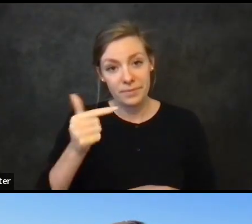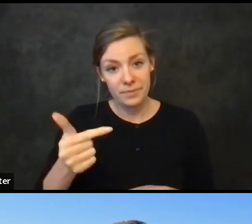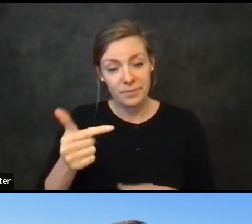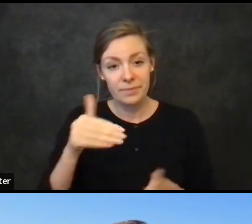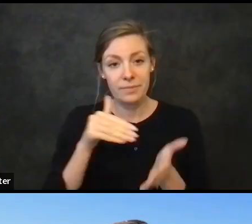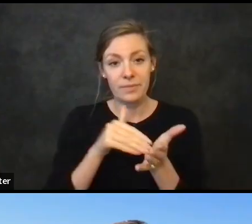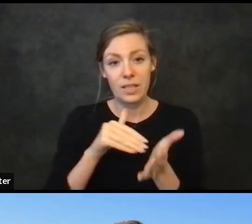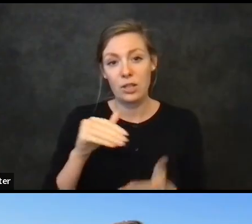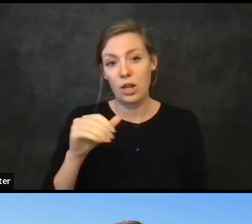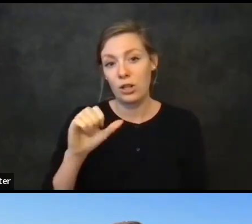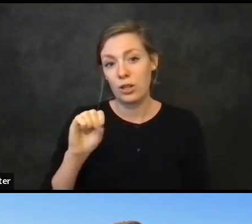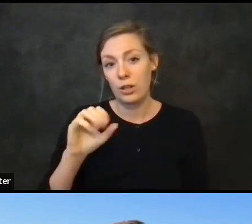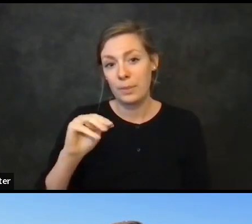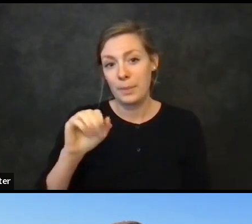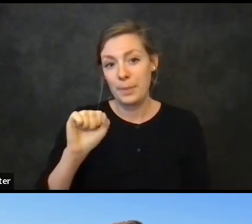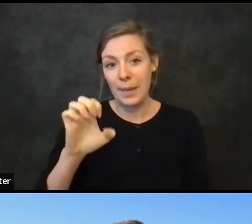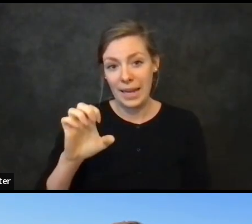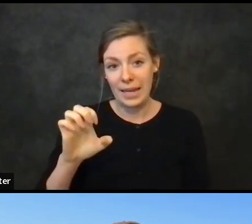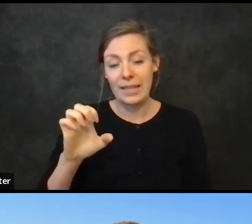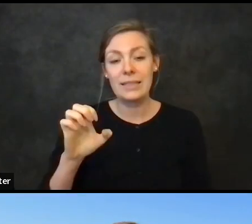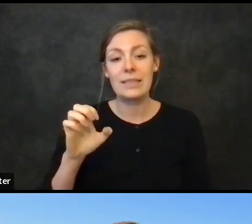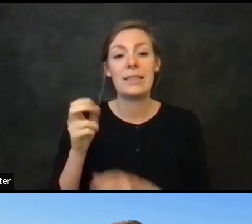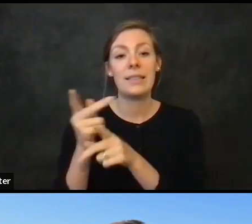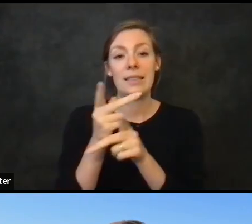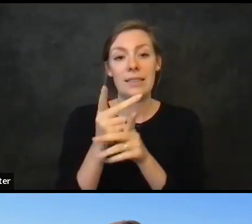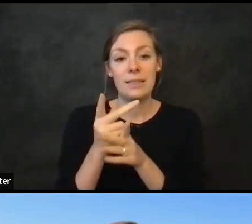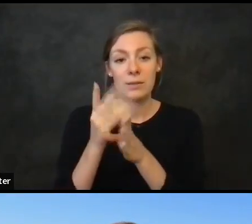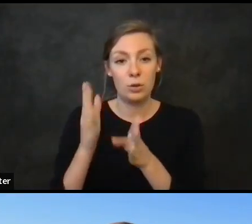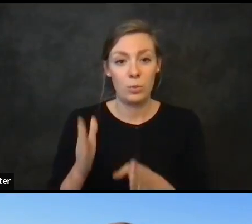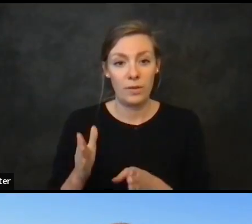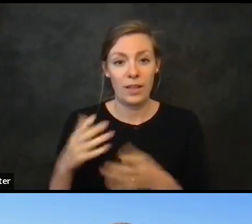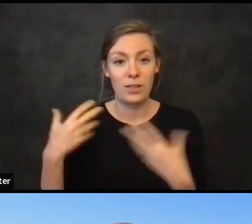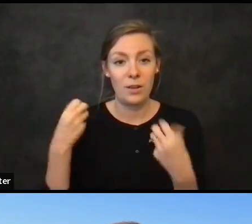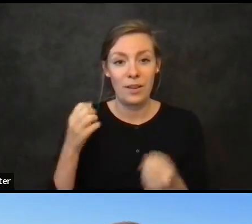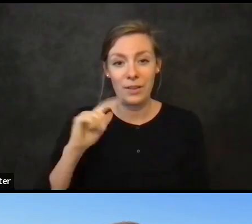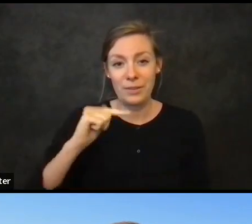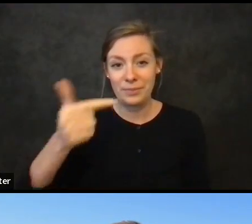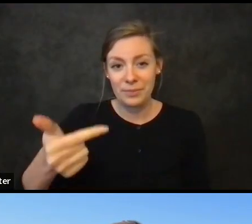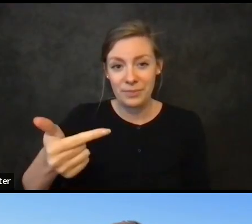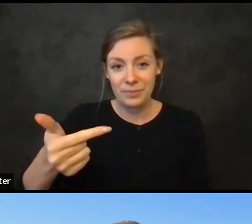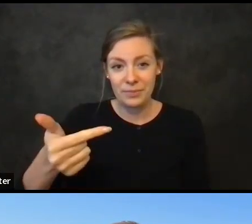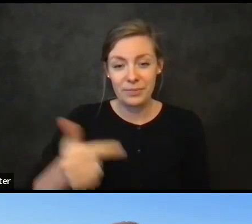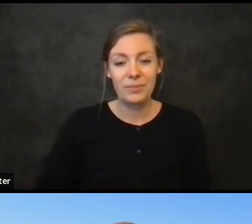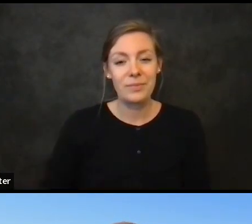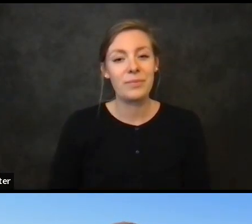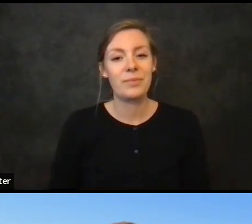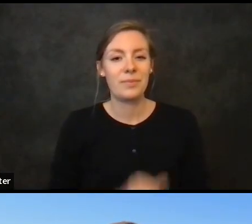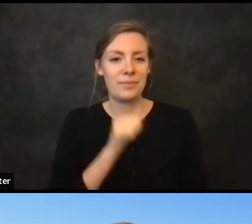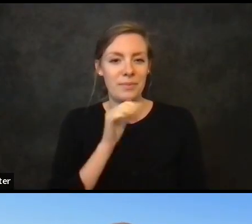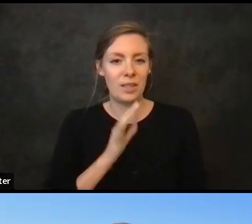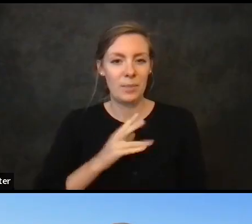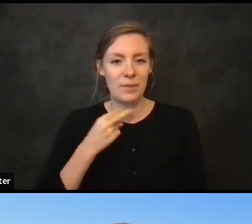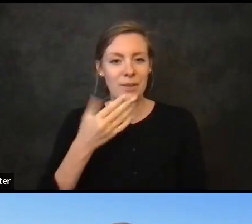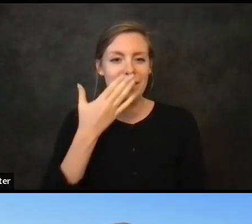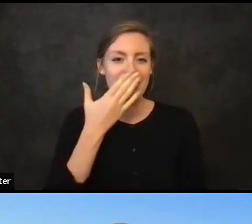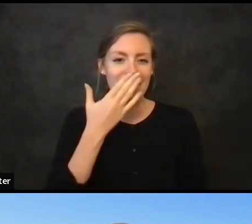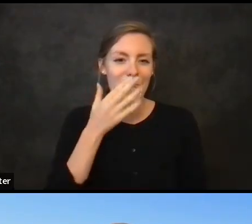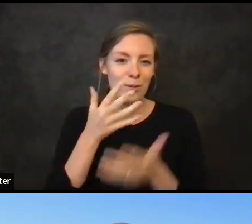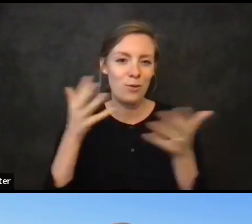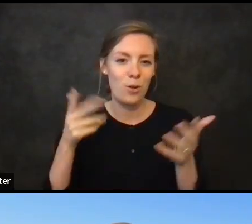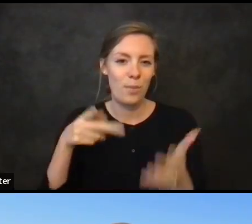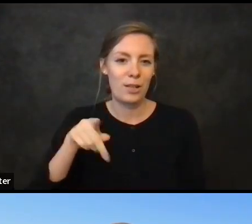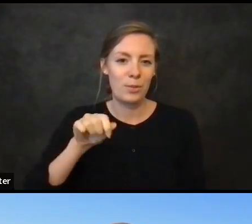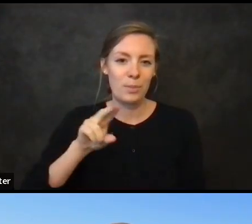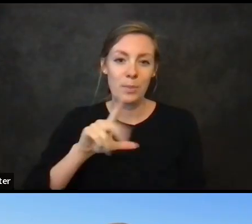to Dr. Sundari Mace, Sonoma County's Health Officer. Dr. Mace? Great, thank you so much, Paul. We are